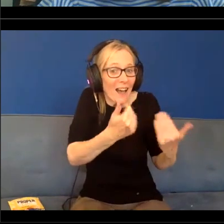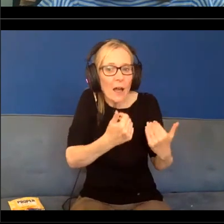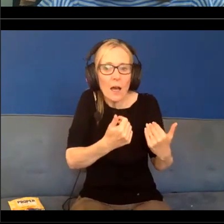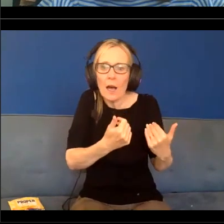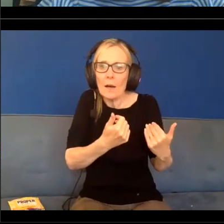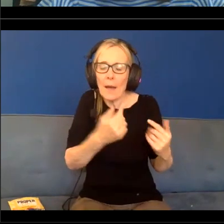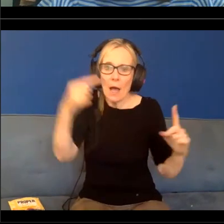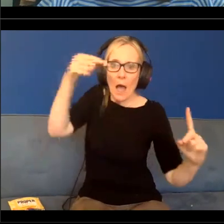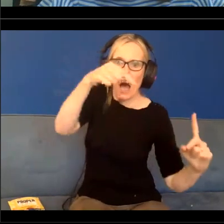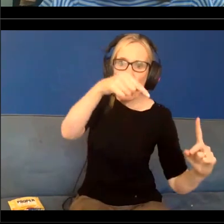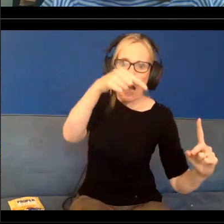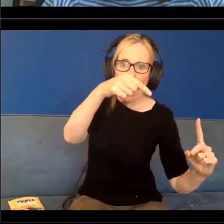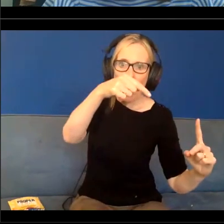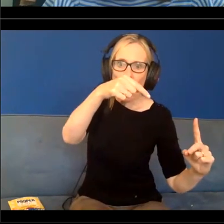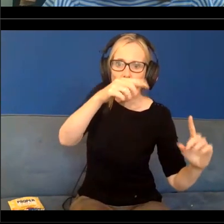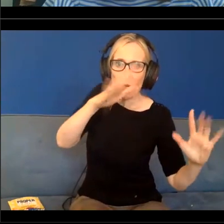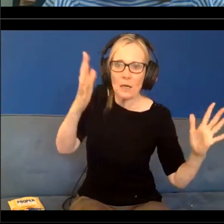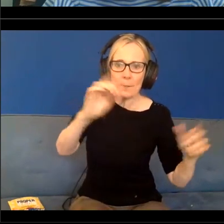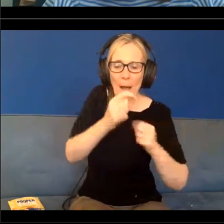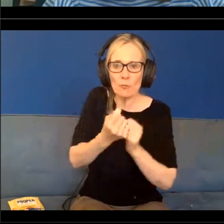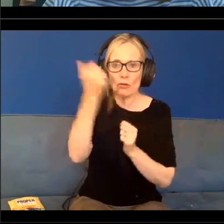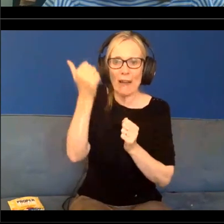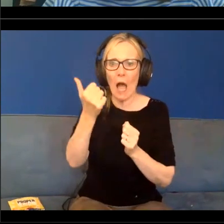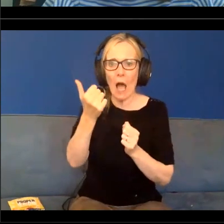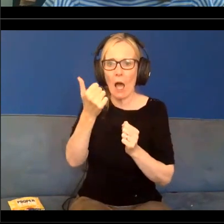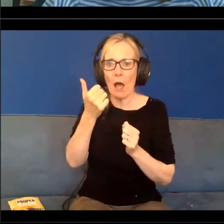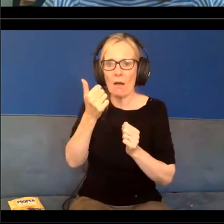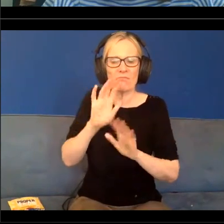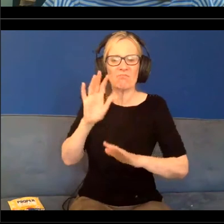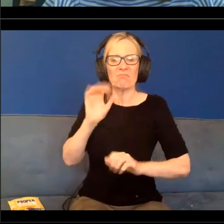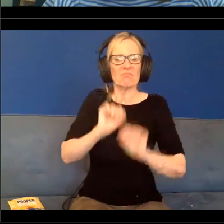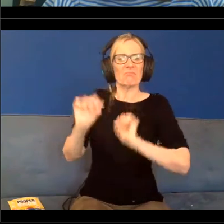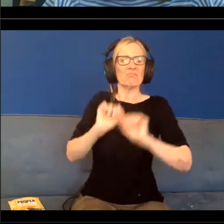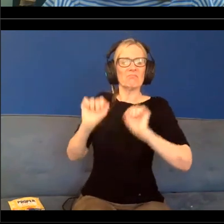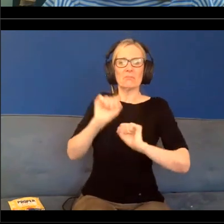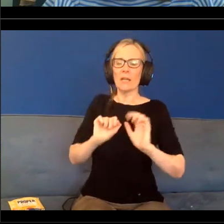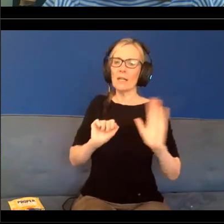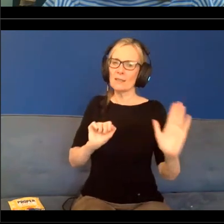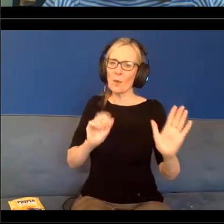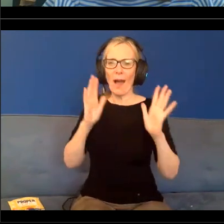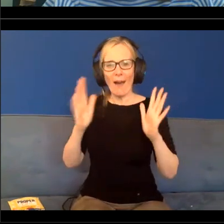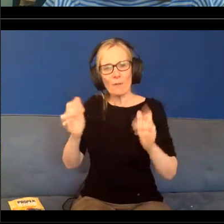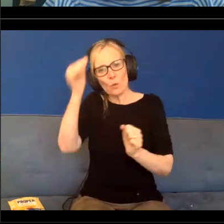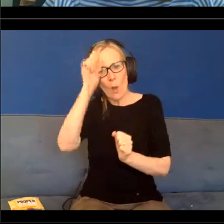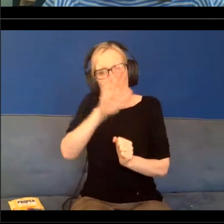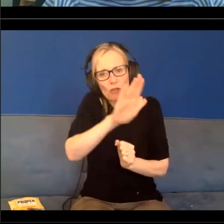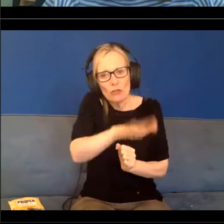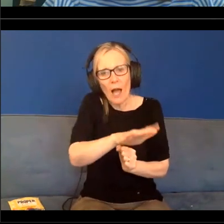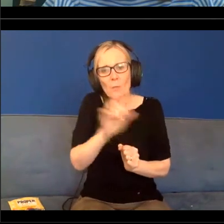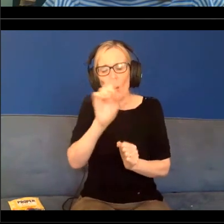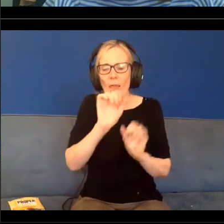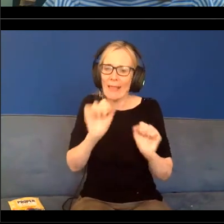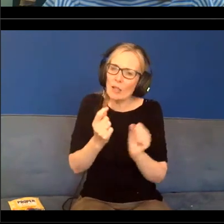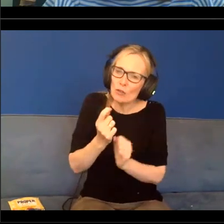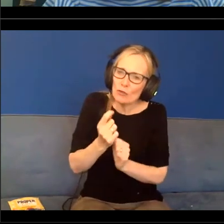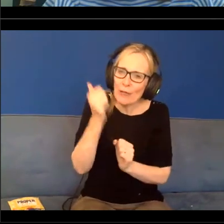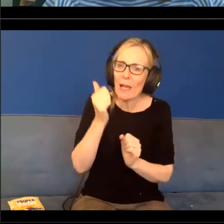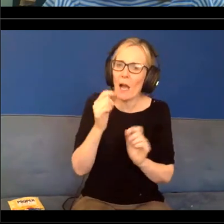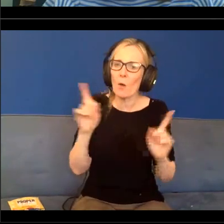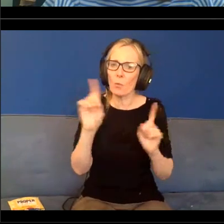that button that's going to put him off music for the whole of the rest of the year. So just trying to get as much out of schools in those